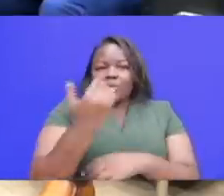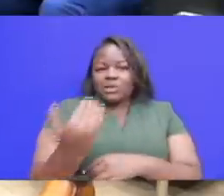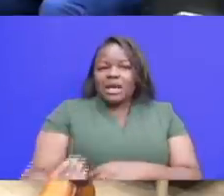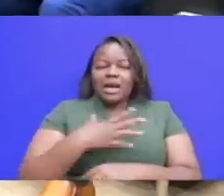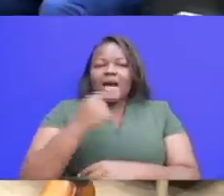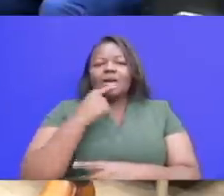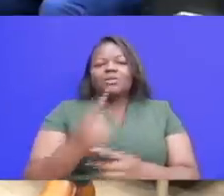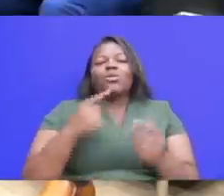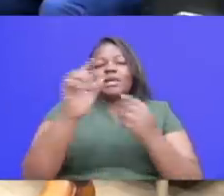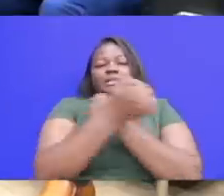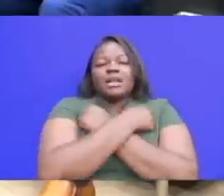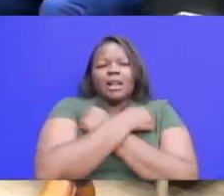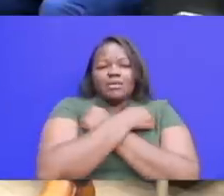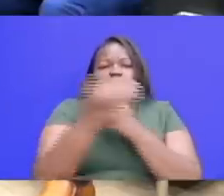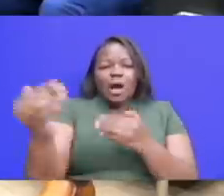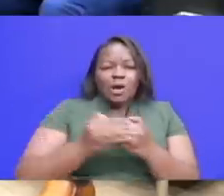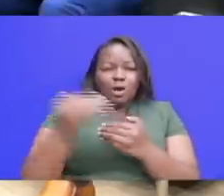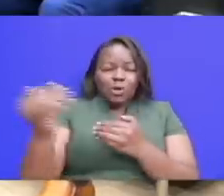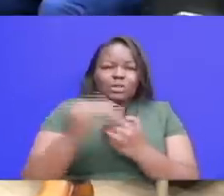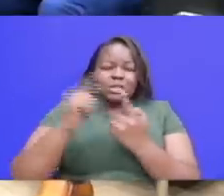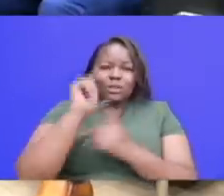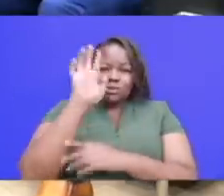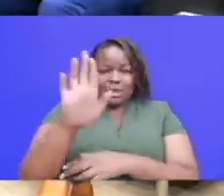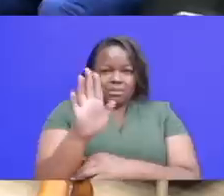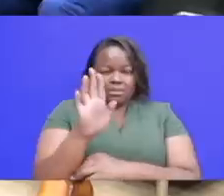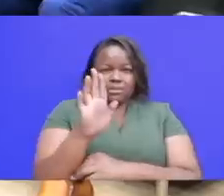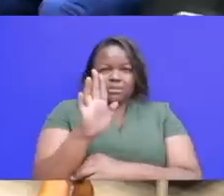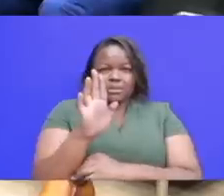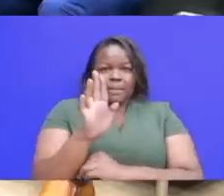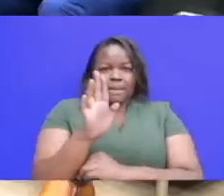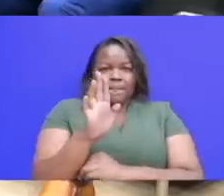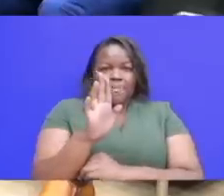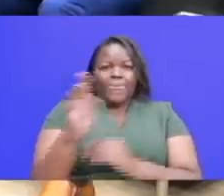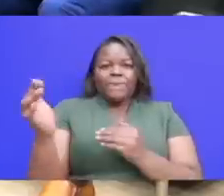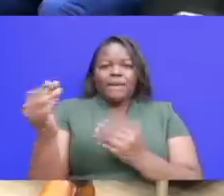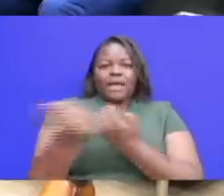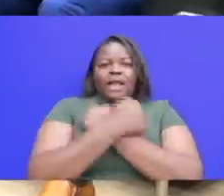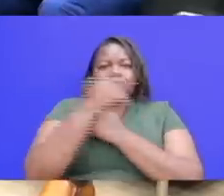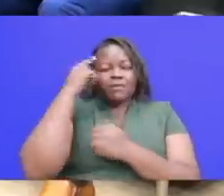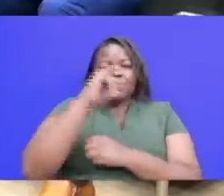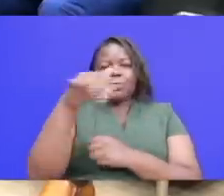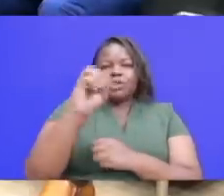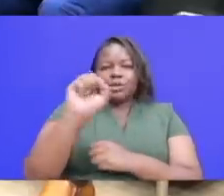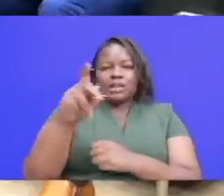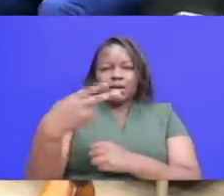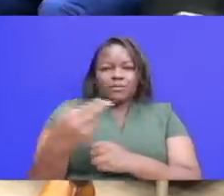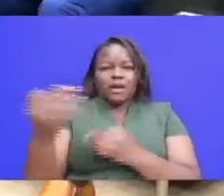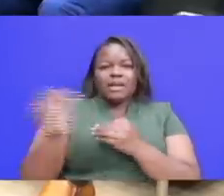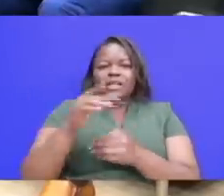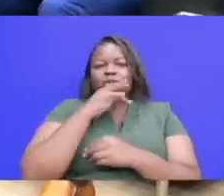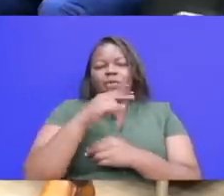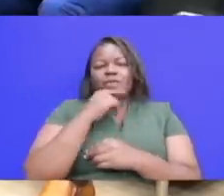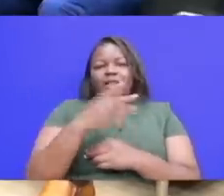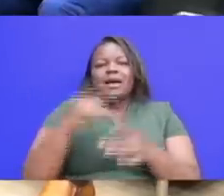affection clung closely to him. Yeah. The affection of Joseph clung to his father. And Jacob's heart was